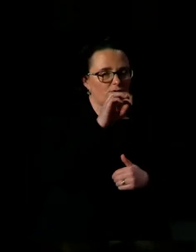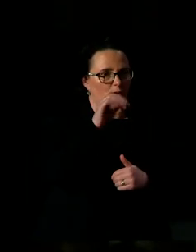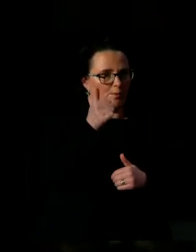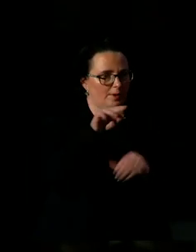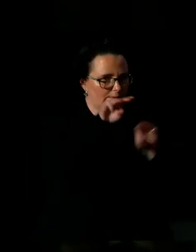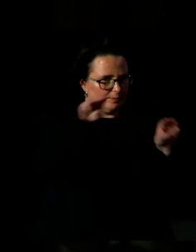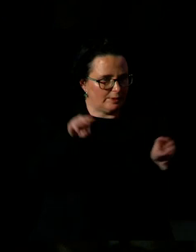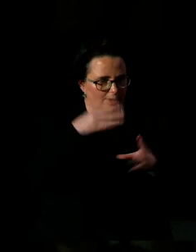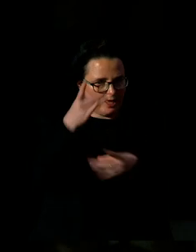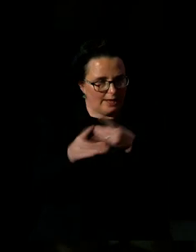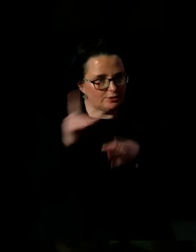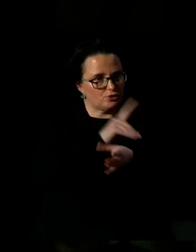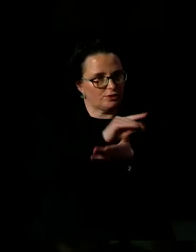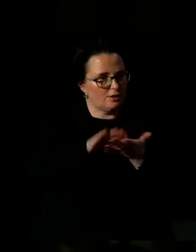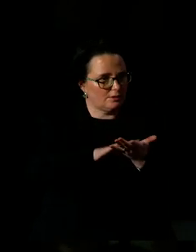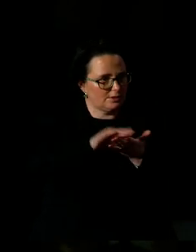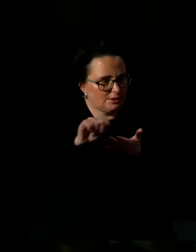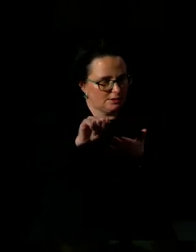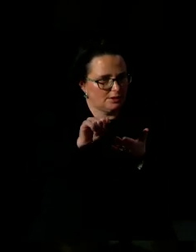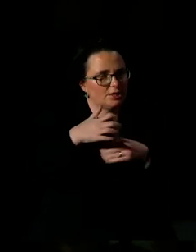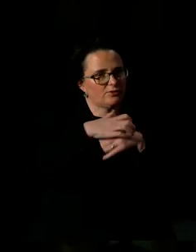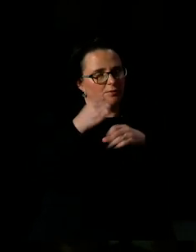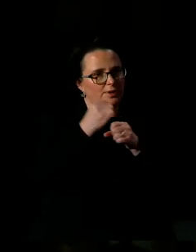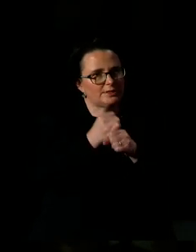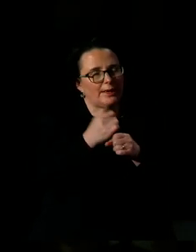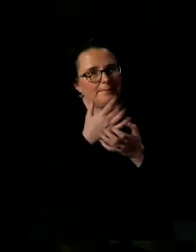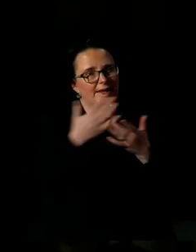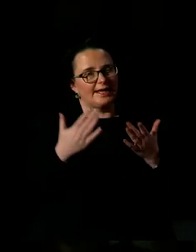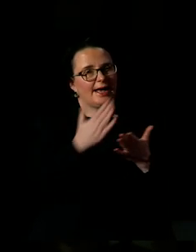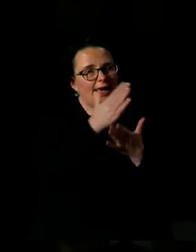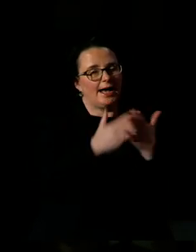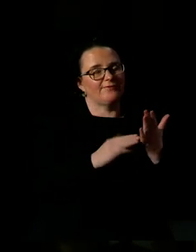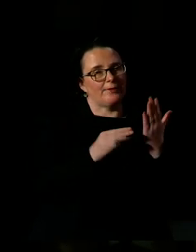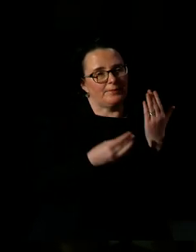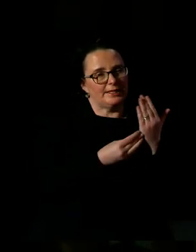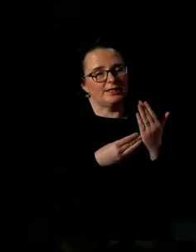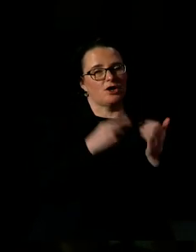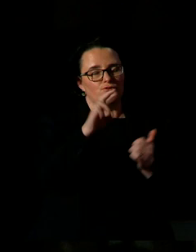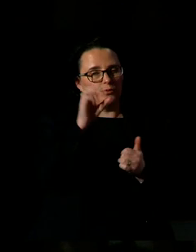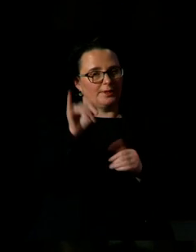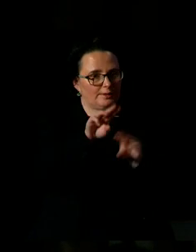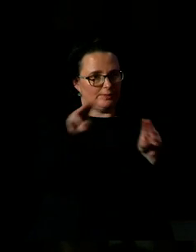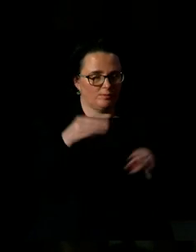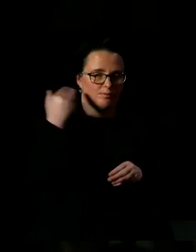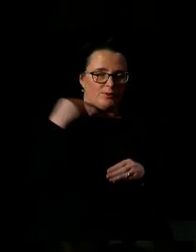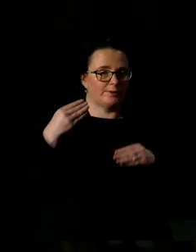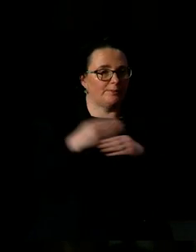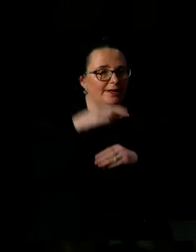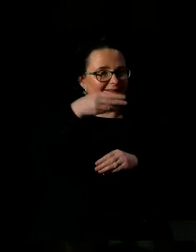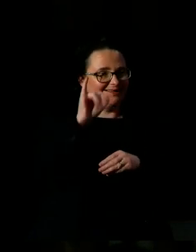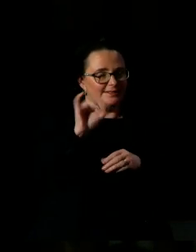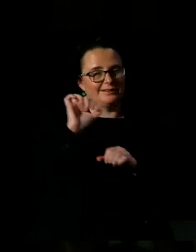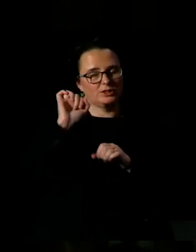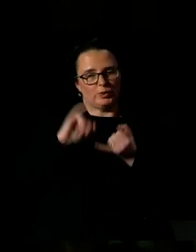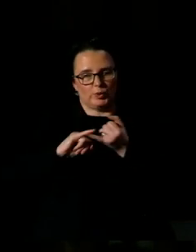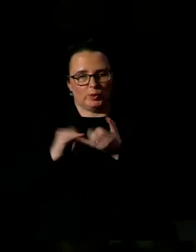The genocide of the Roma took place during the Holocaust. It is estimated that as many as 500,000 Romani people were murdered